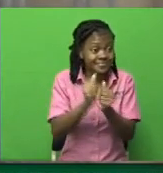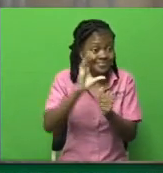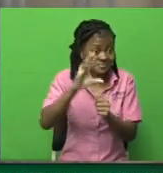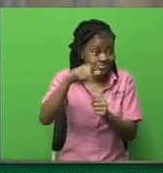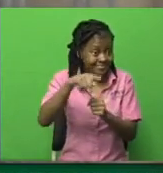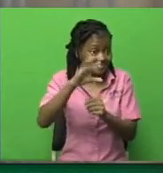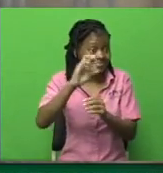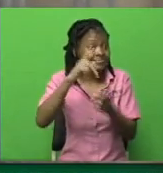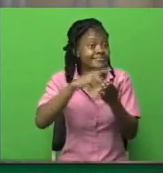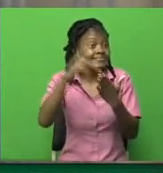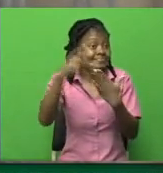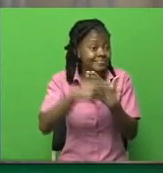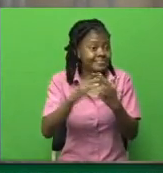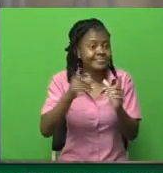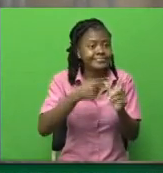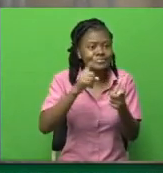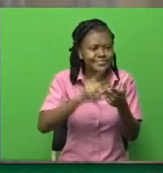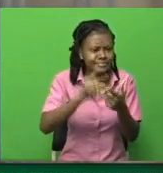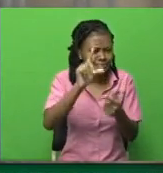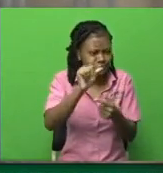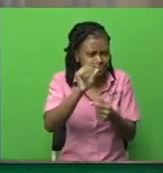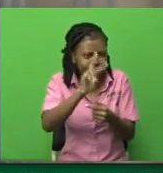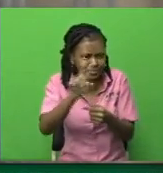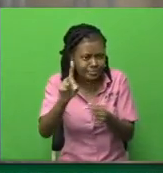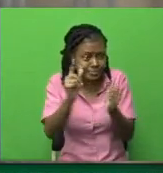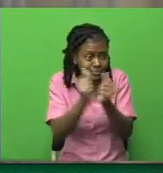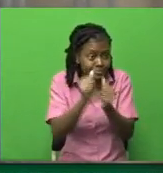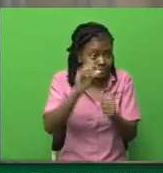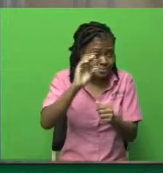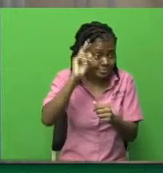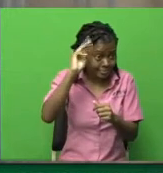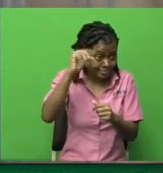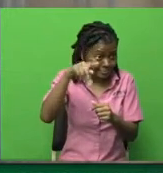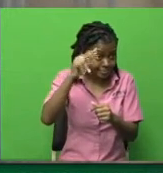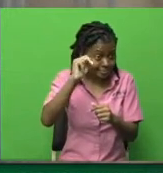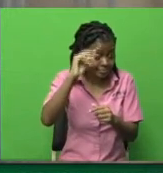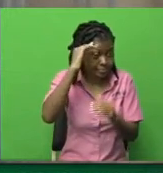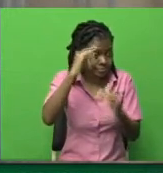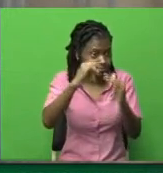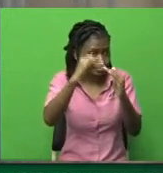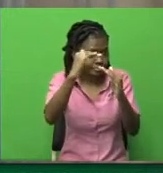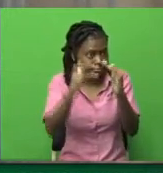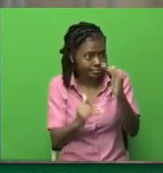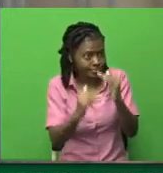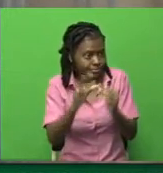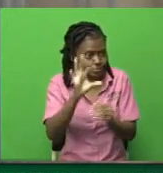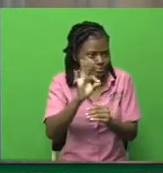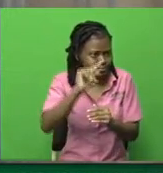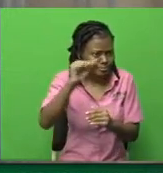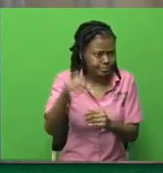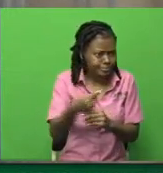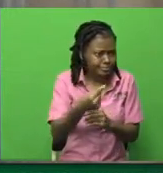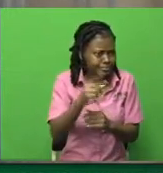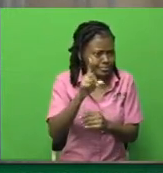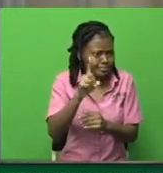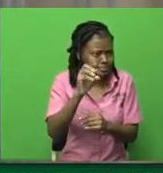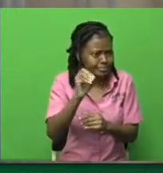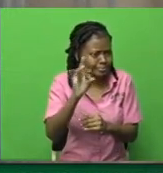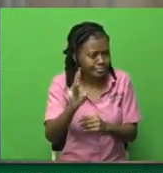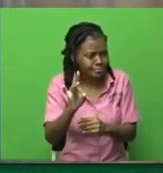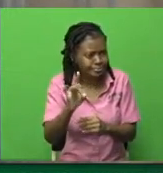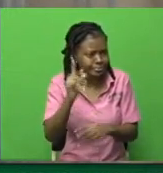in 2021 under this government that has dropped down to 9108 persons